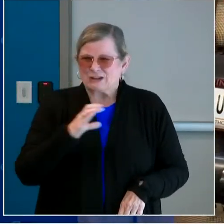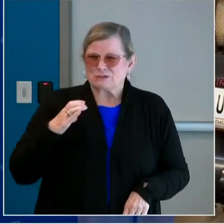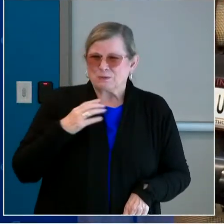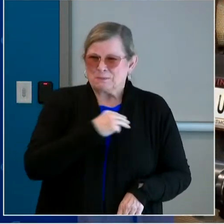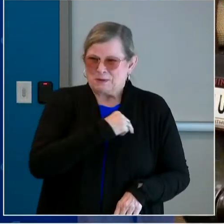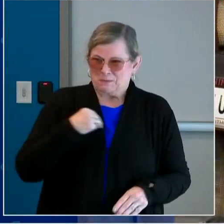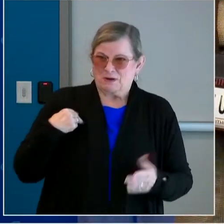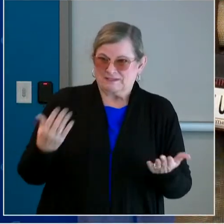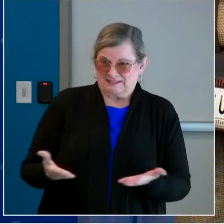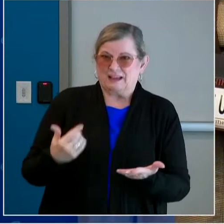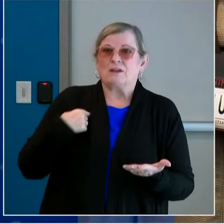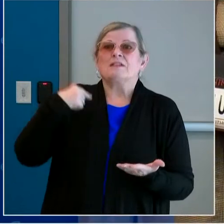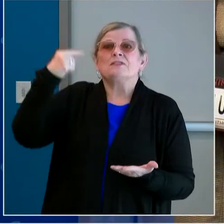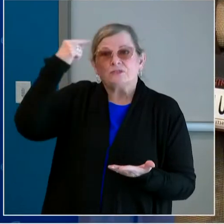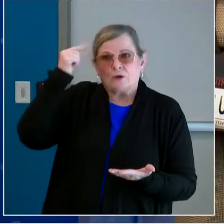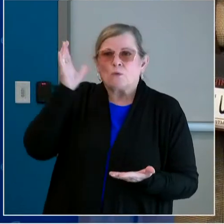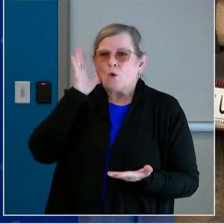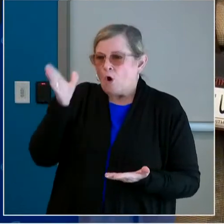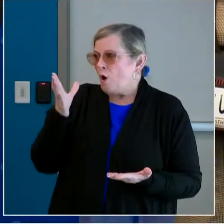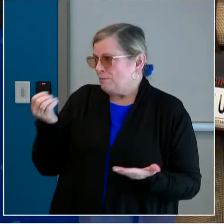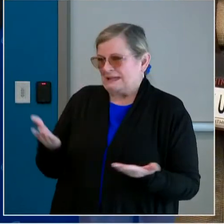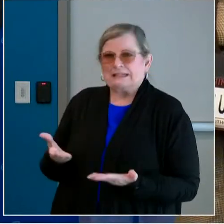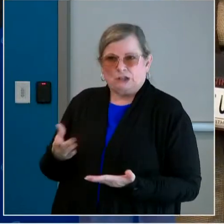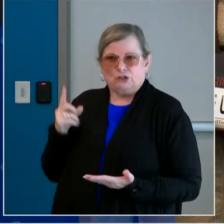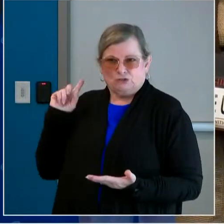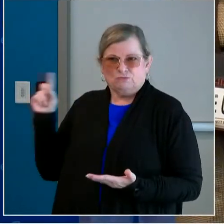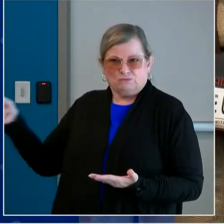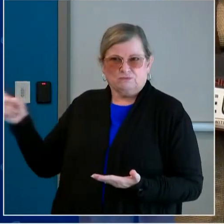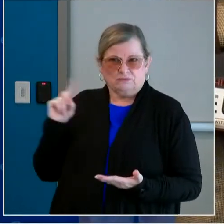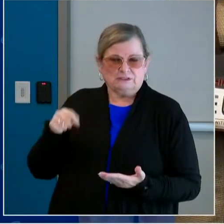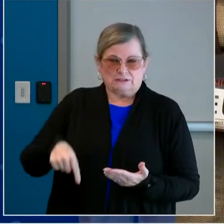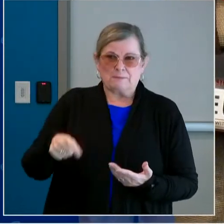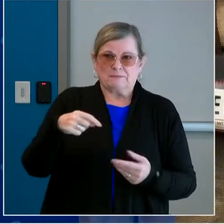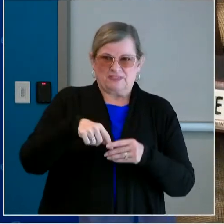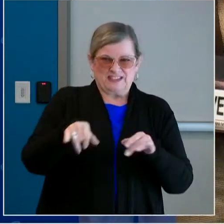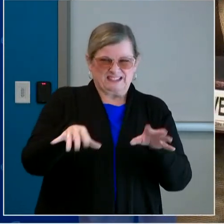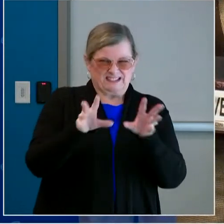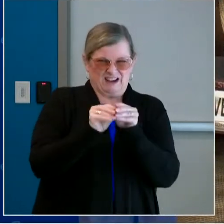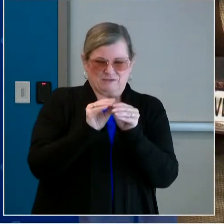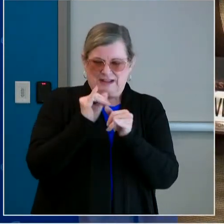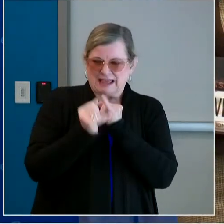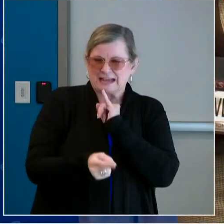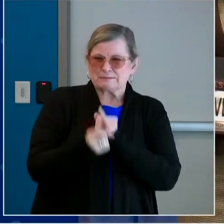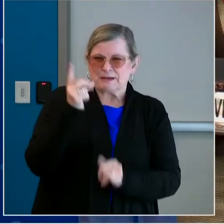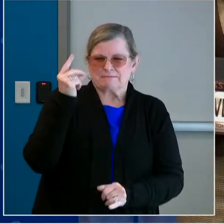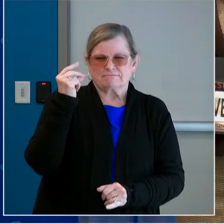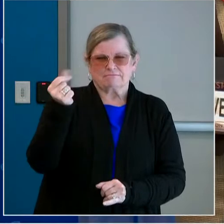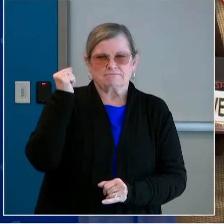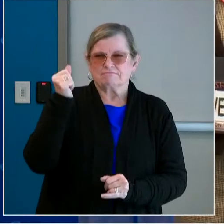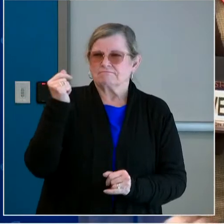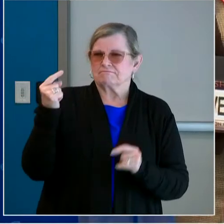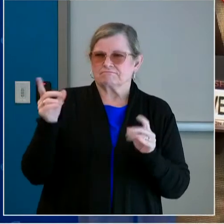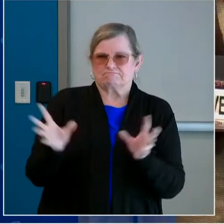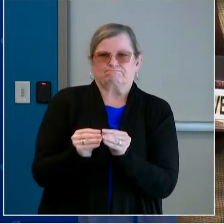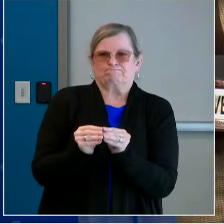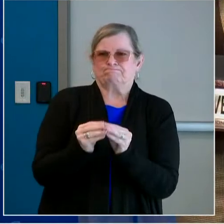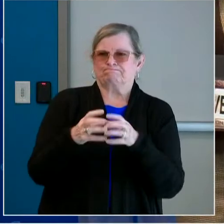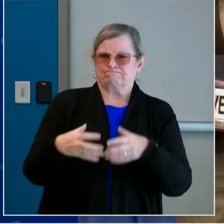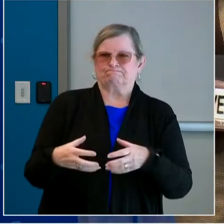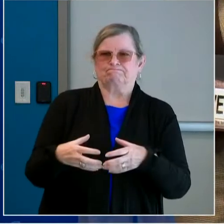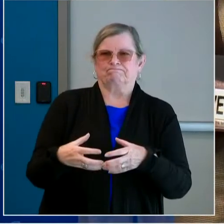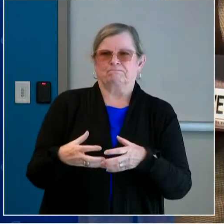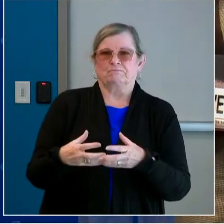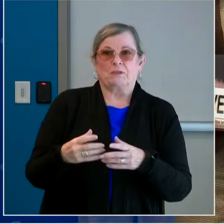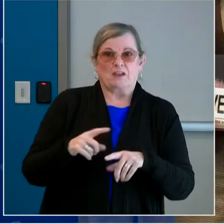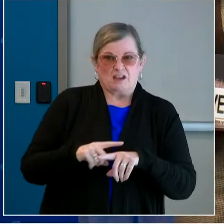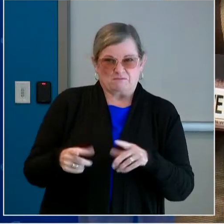be here, except this press conference we just learned about it when we got off of the dais from our legislative meeting. But I am confident